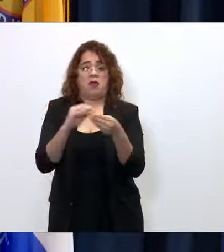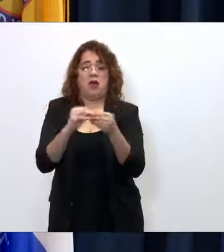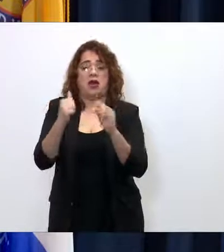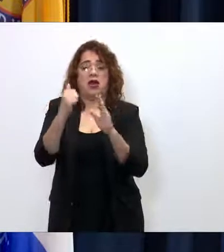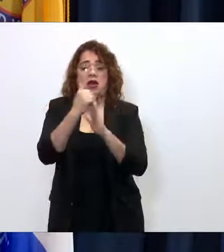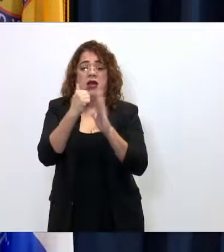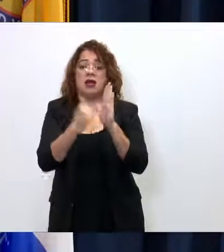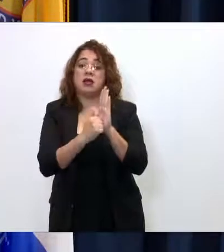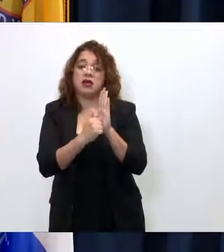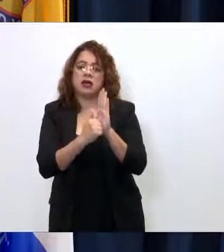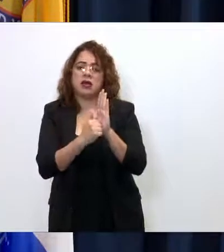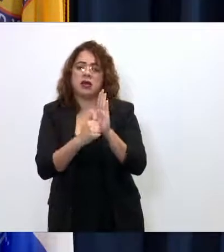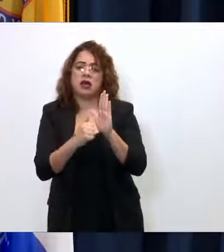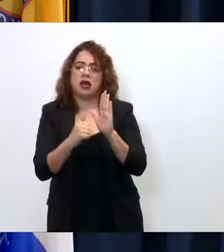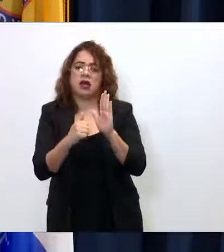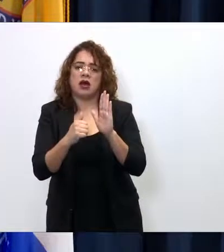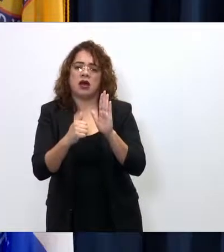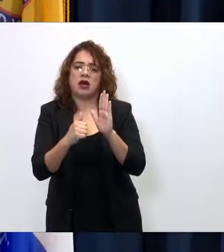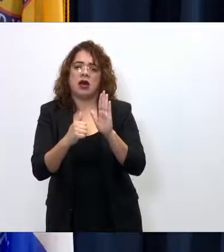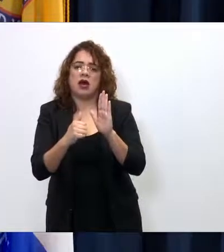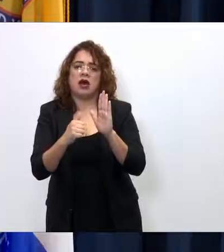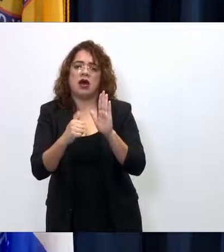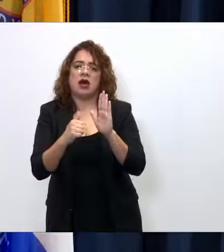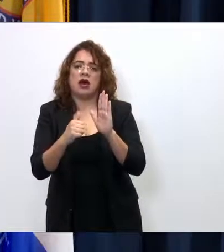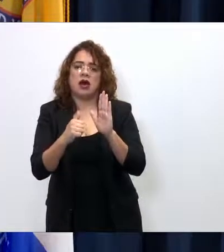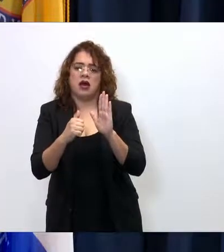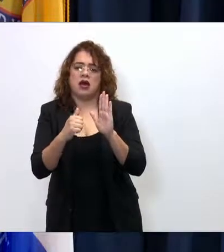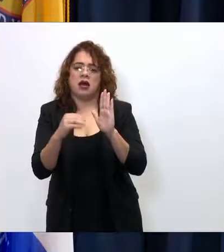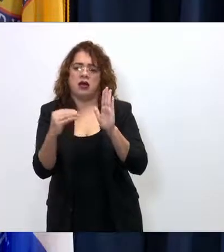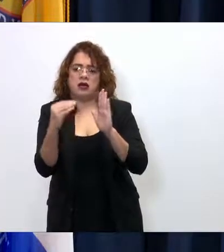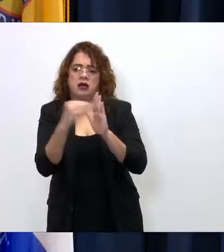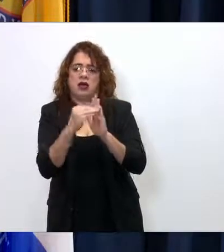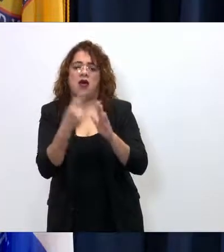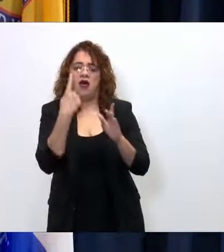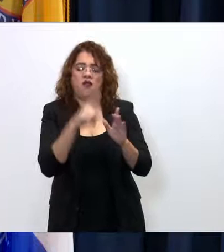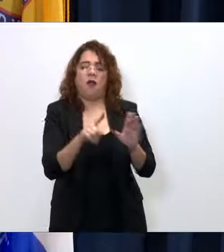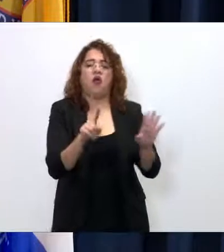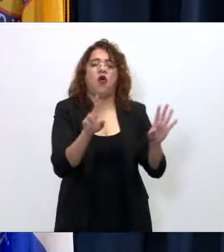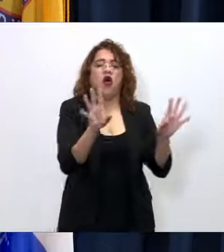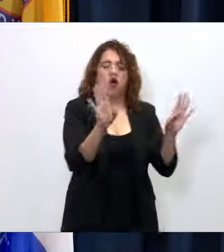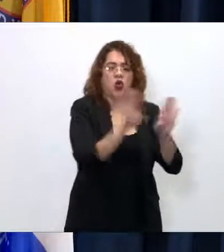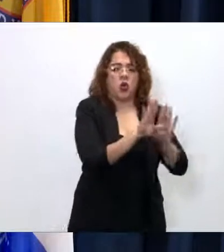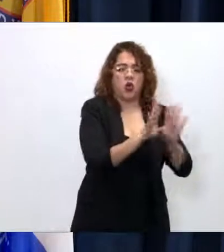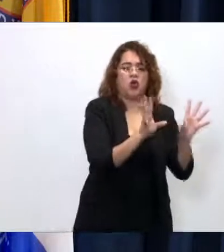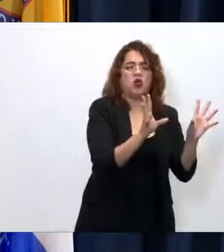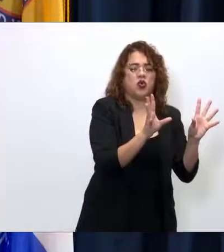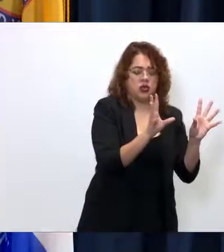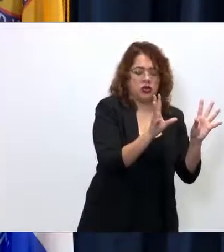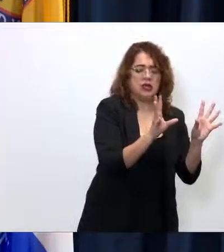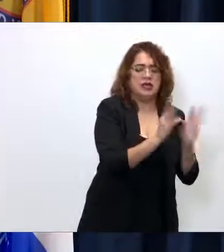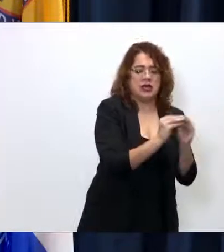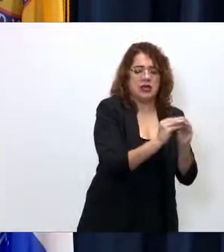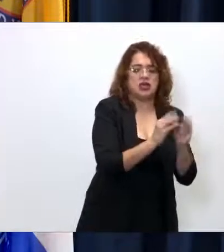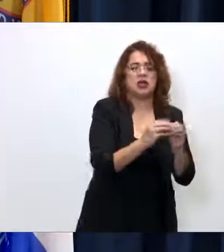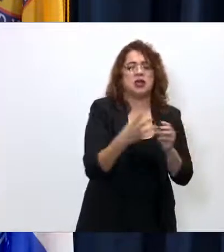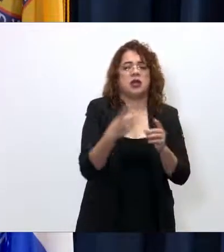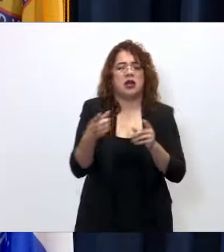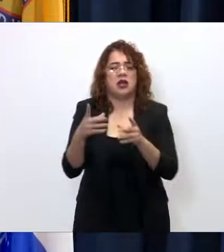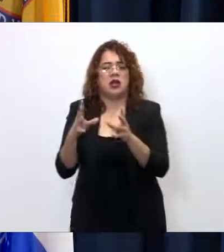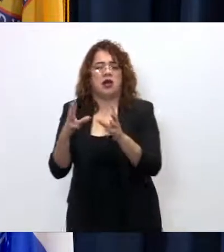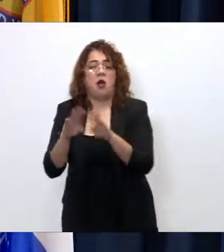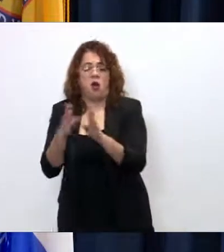and in the closed session. I think we had some folks sign up for both. Absolutely. I actually hosted